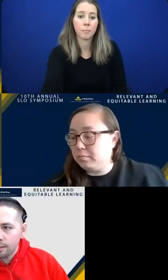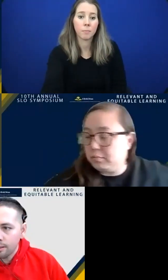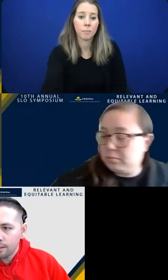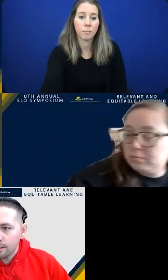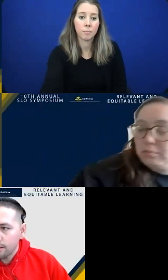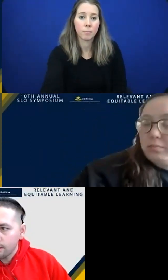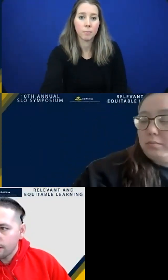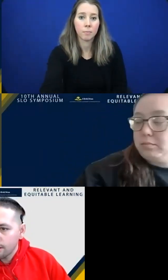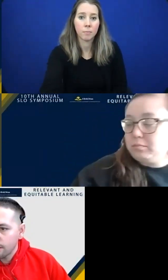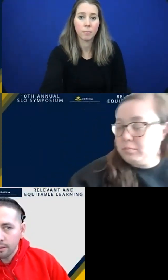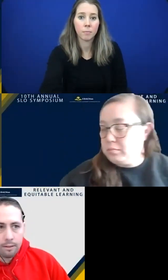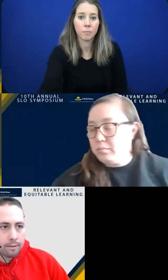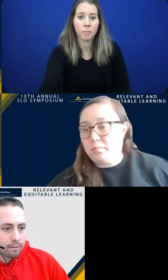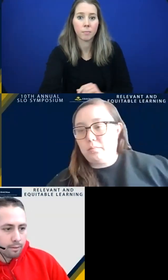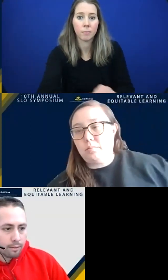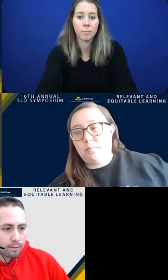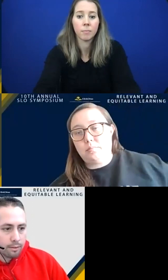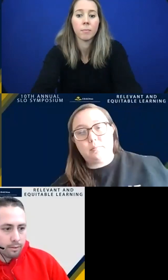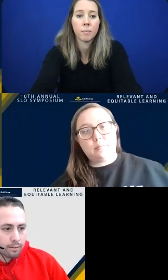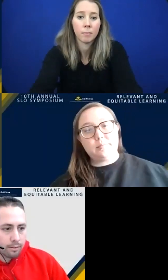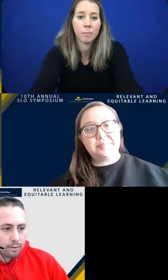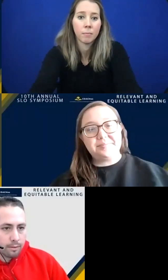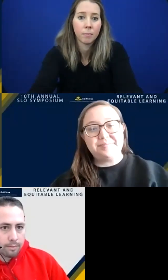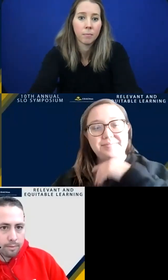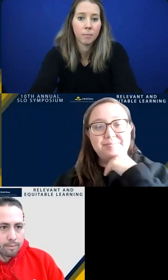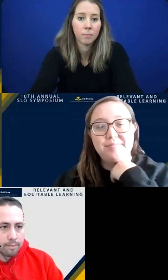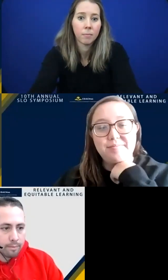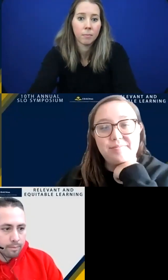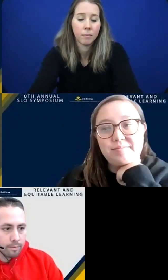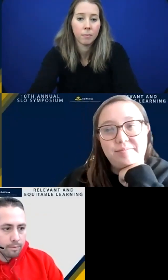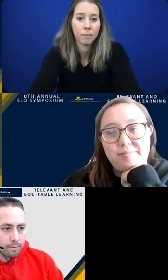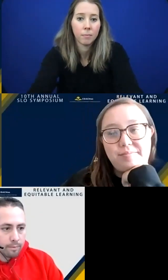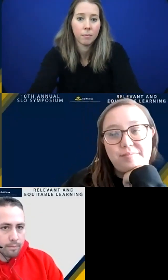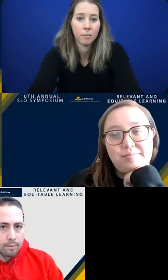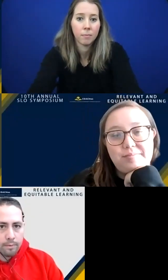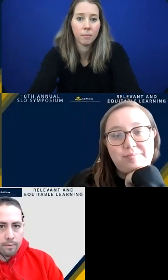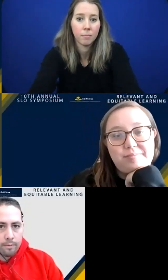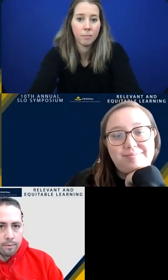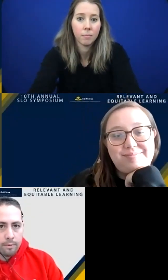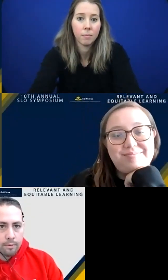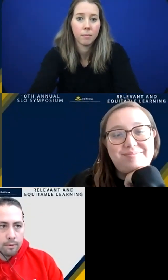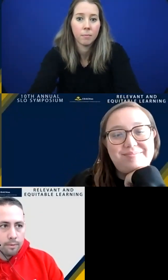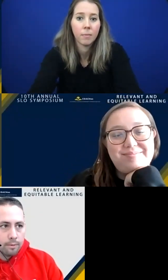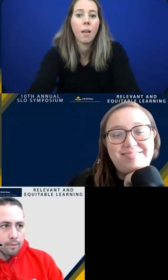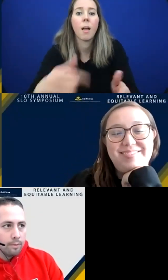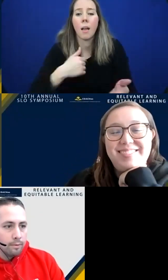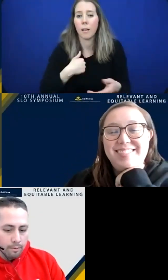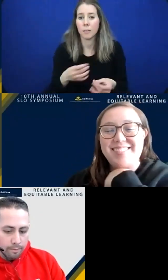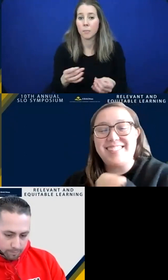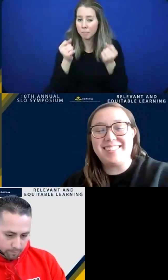Mm. And I just to quickly, because I know I was giving short answers with